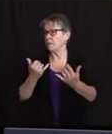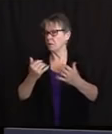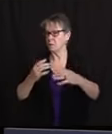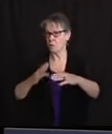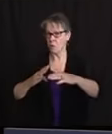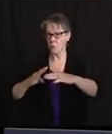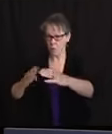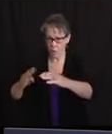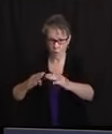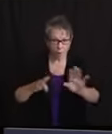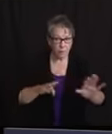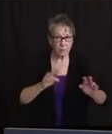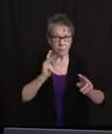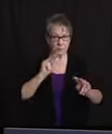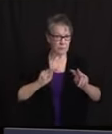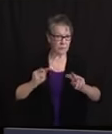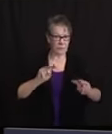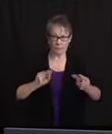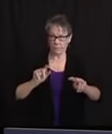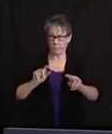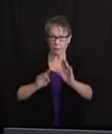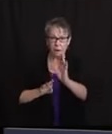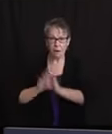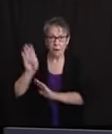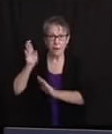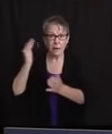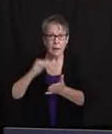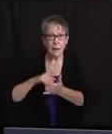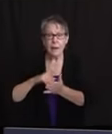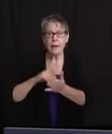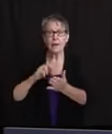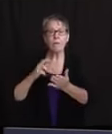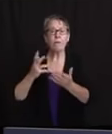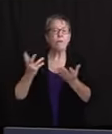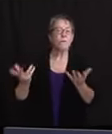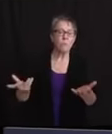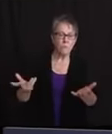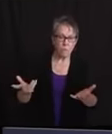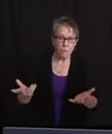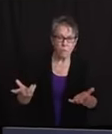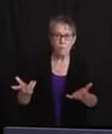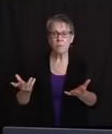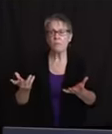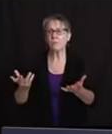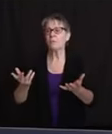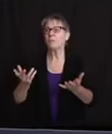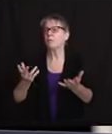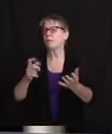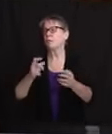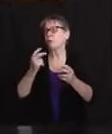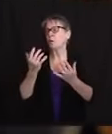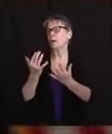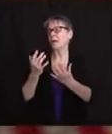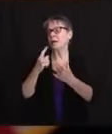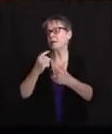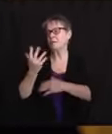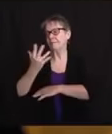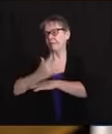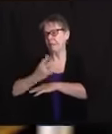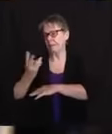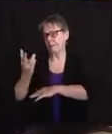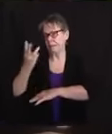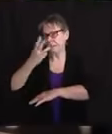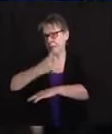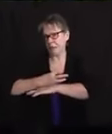from which people, from the point of exposure to when they get symptoms, up to 14 days. Two quick things, if I may add. Again, practicing